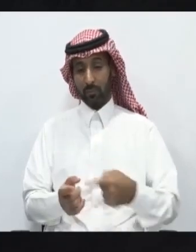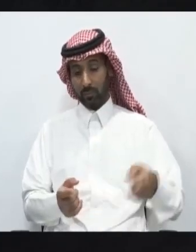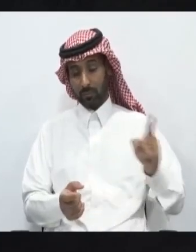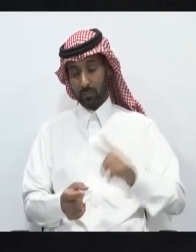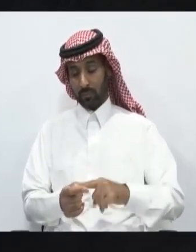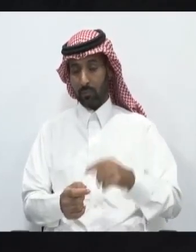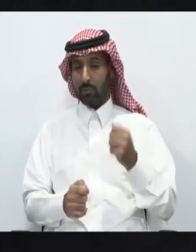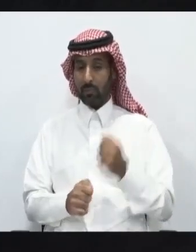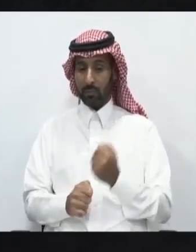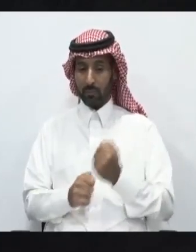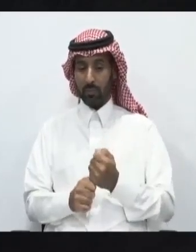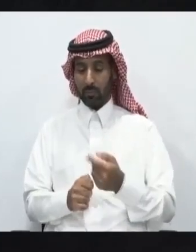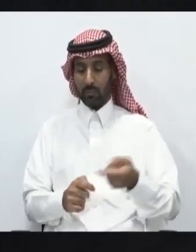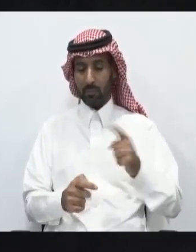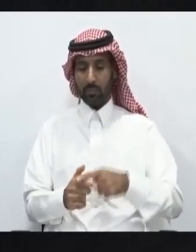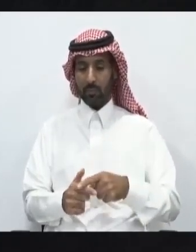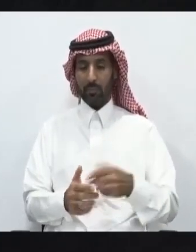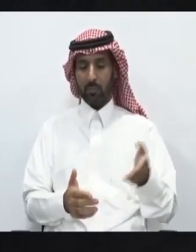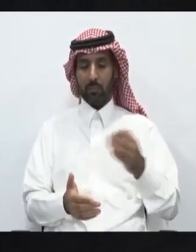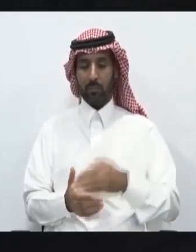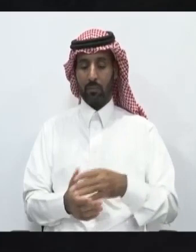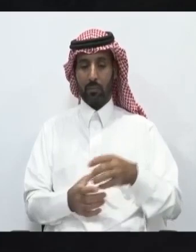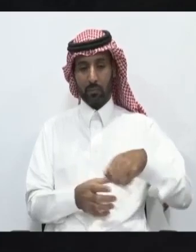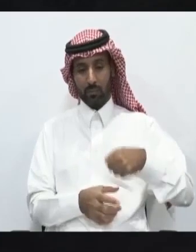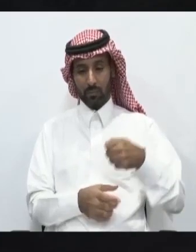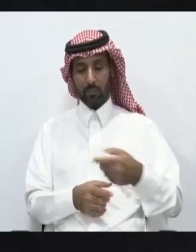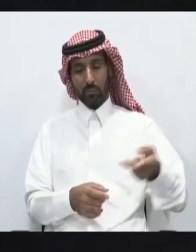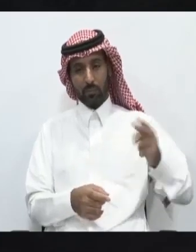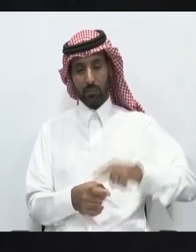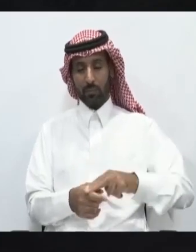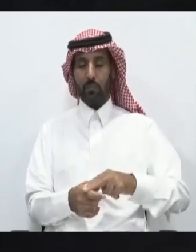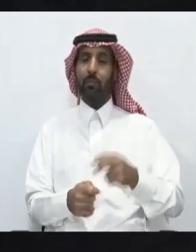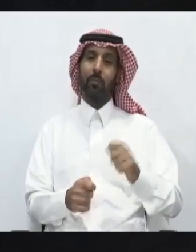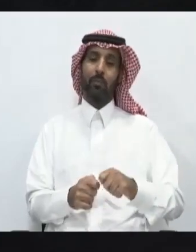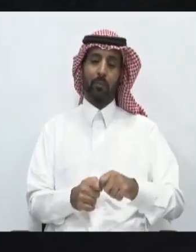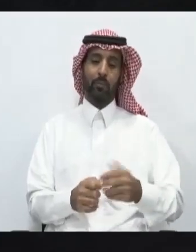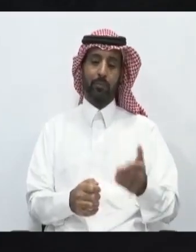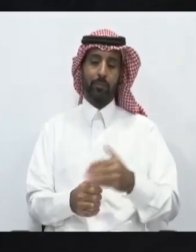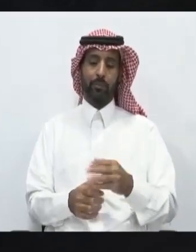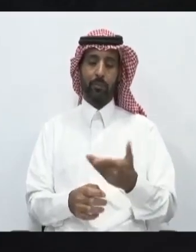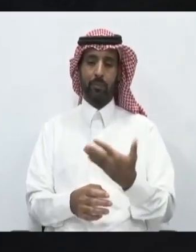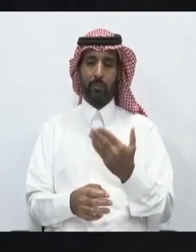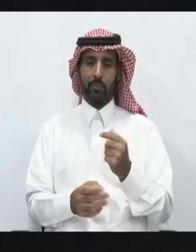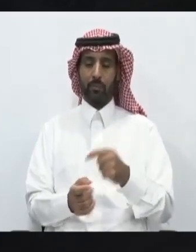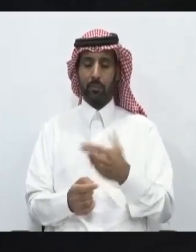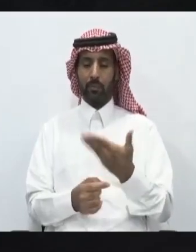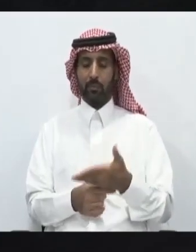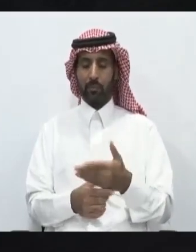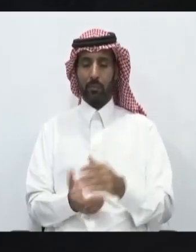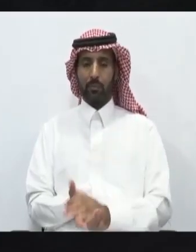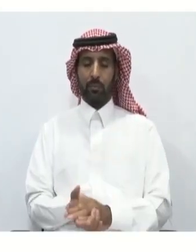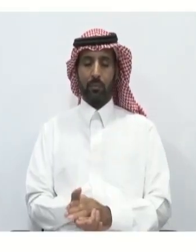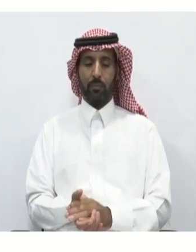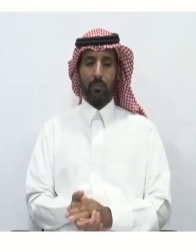is to take it from the garbage or the trash, then turn it into a usable thing or a usable